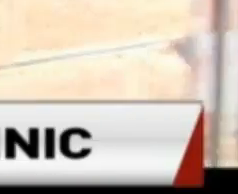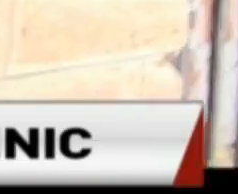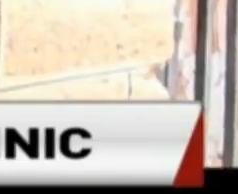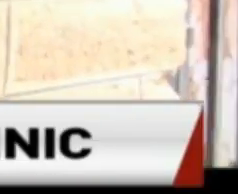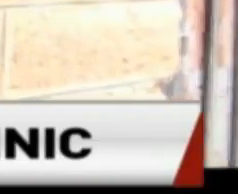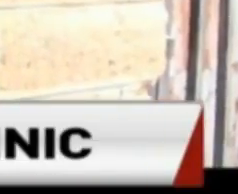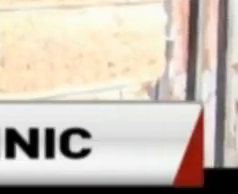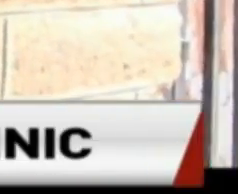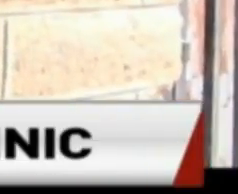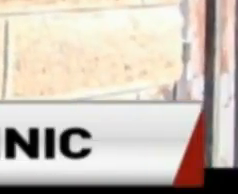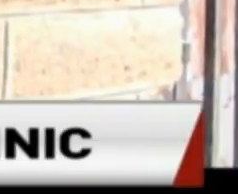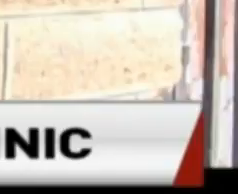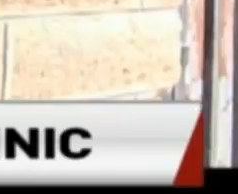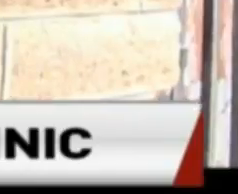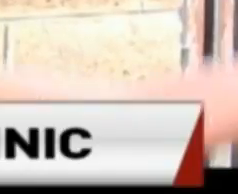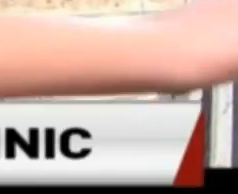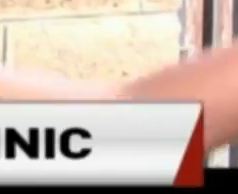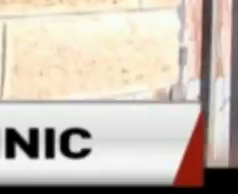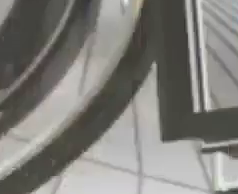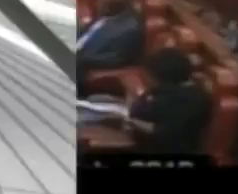secret.